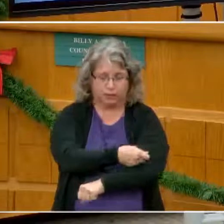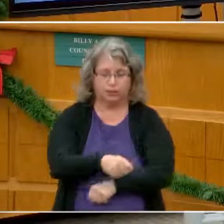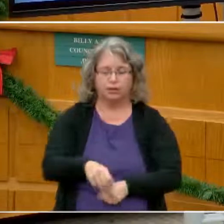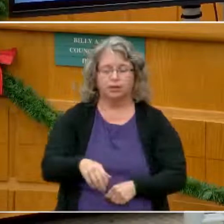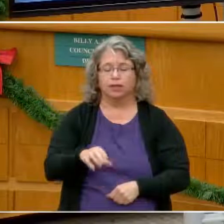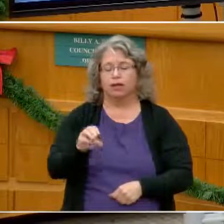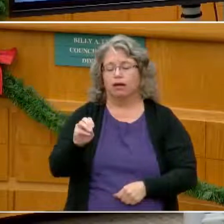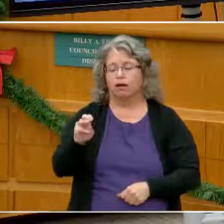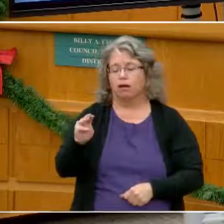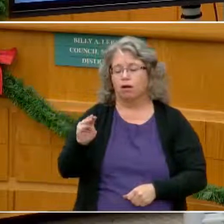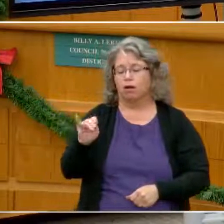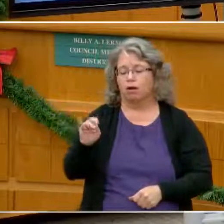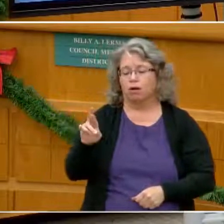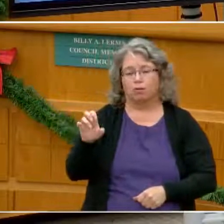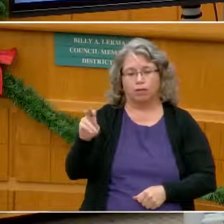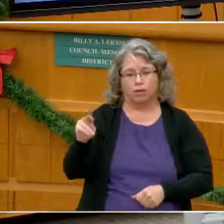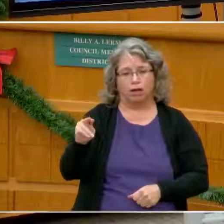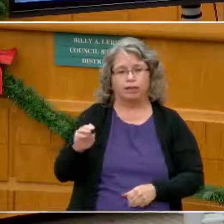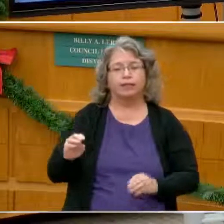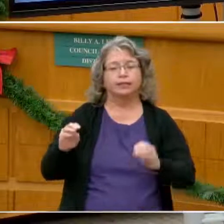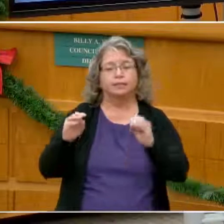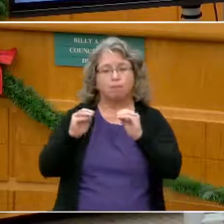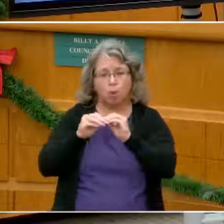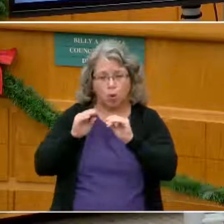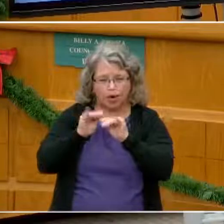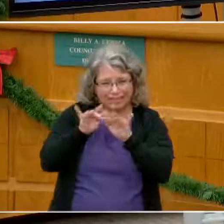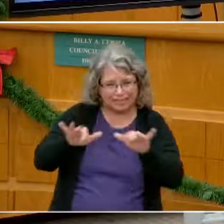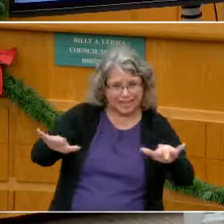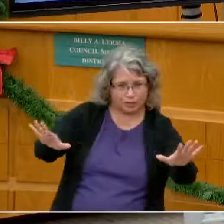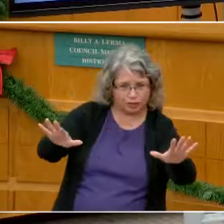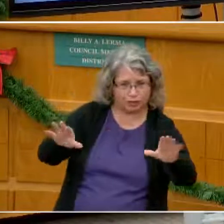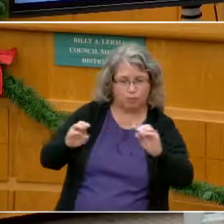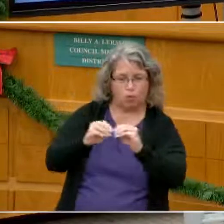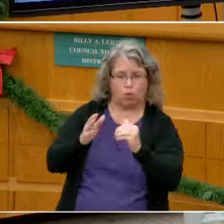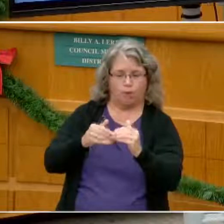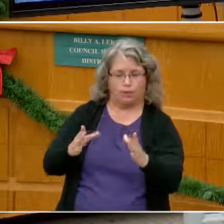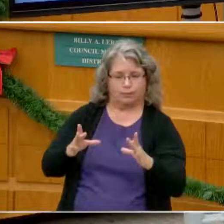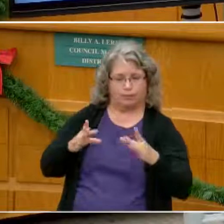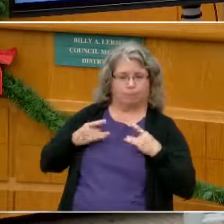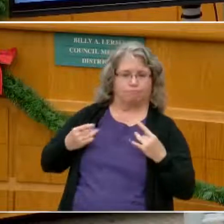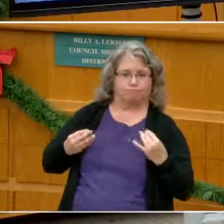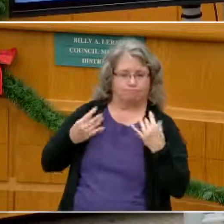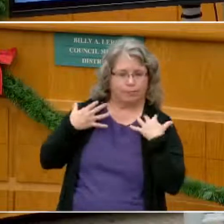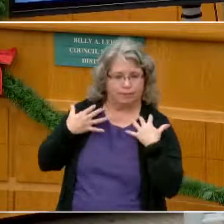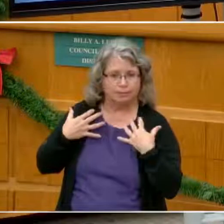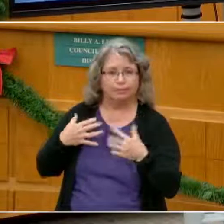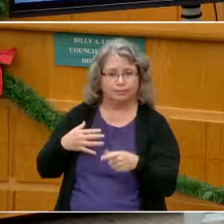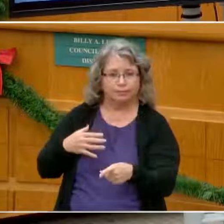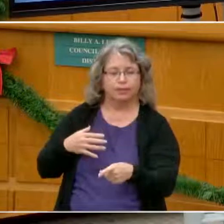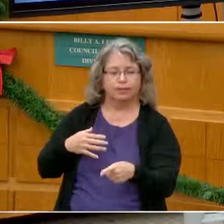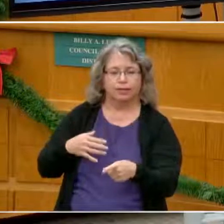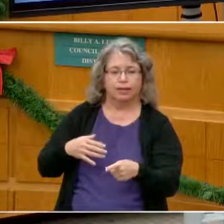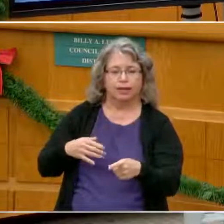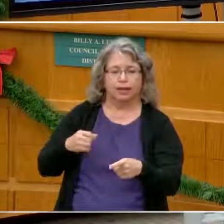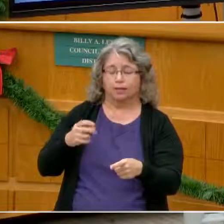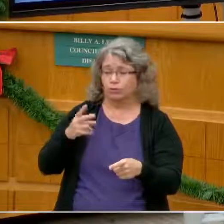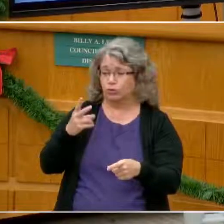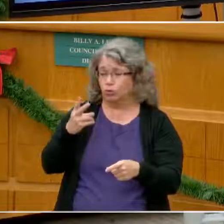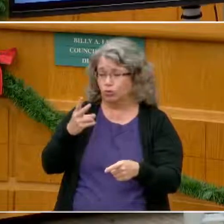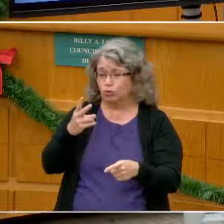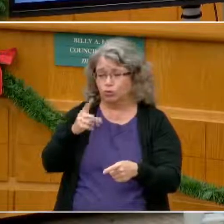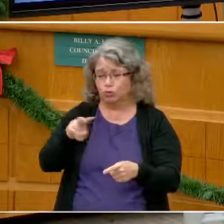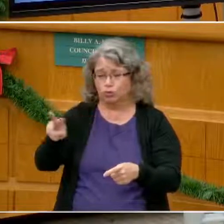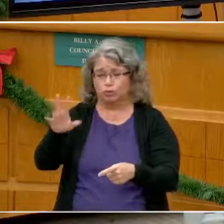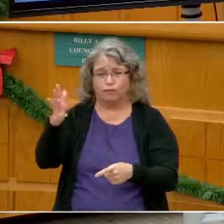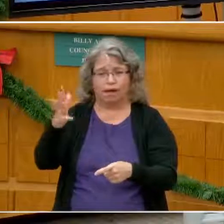Omicron is more contagious. It is much, much more contagious. The estimates I've seen is 2 to 5 times more, which puts it at more